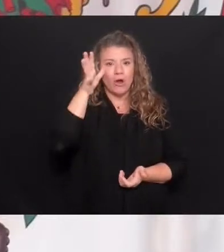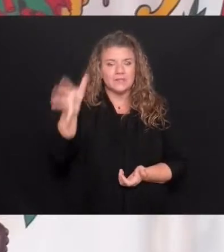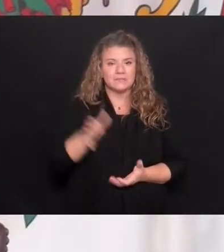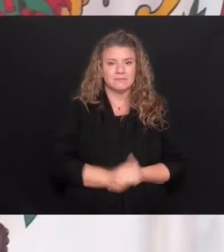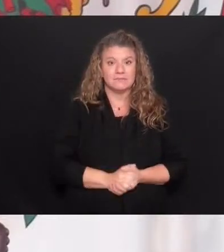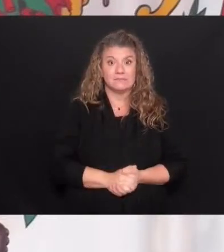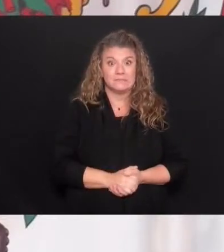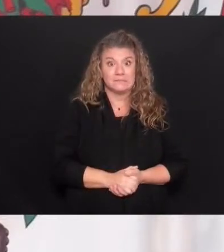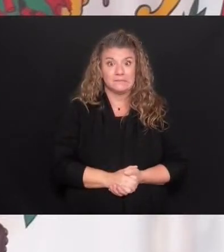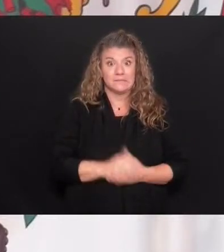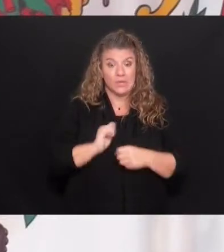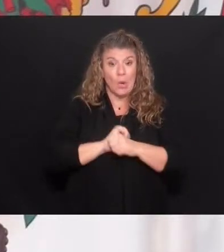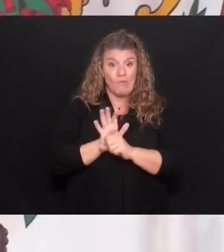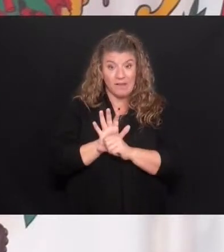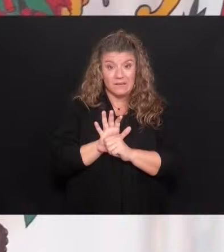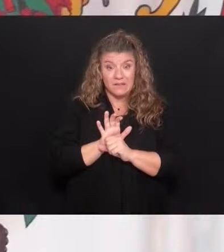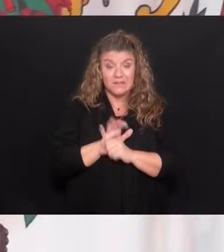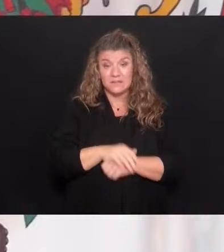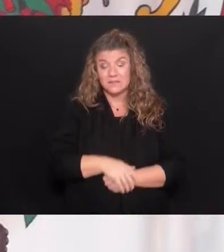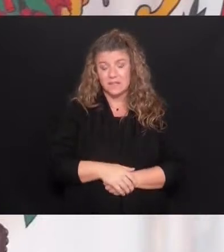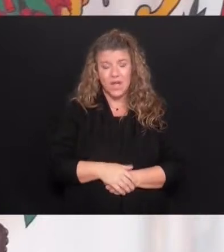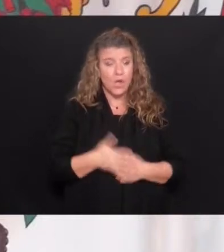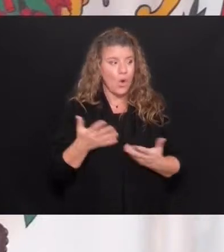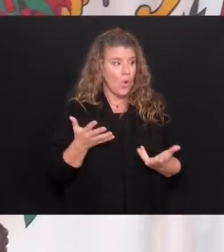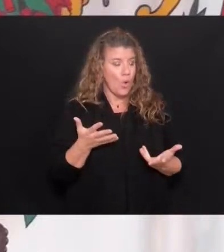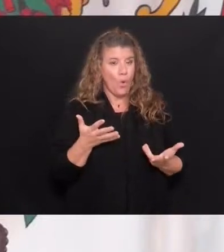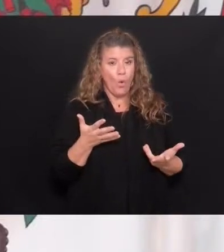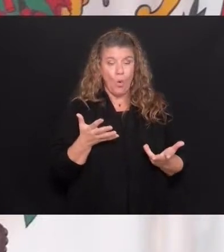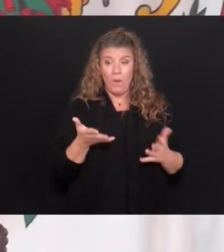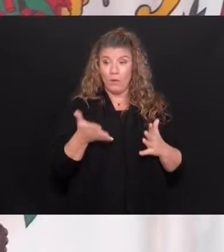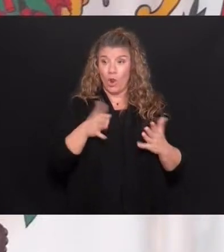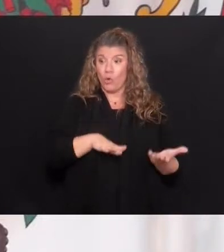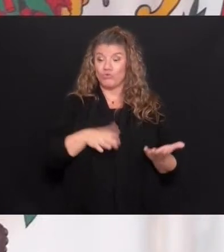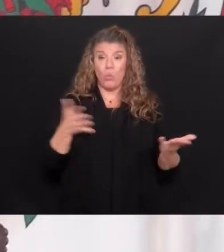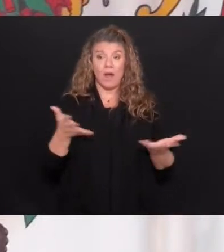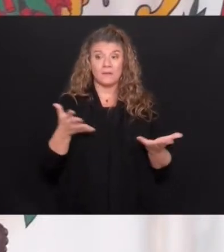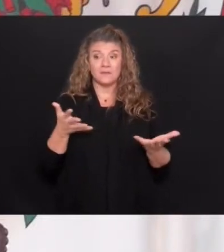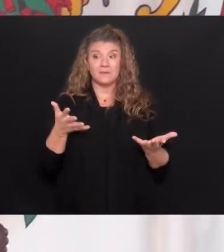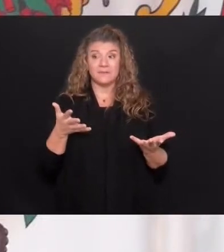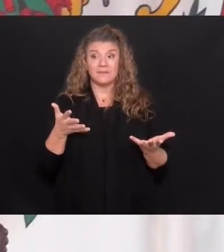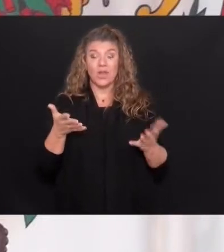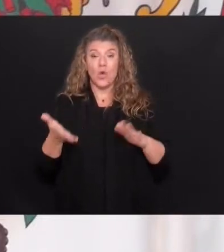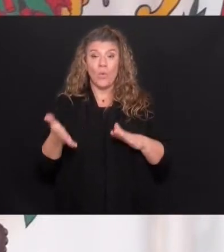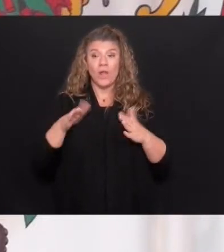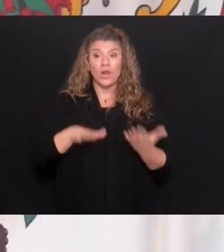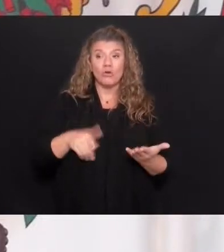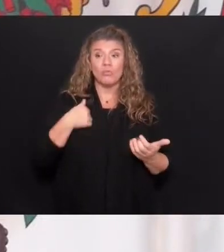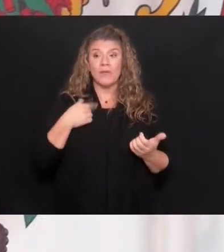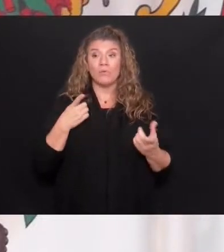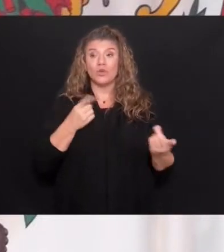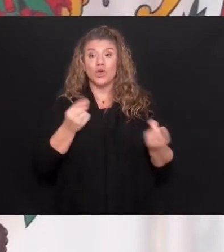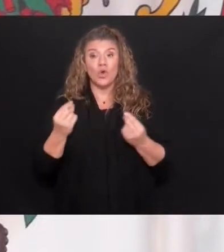this dreaded disease? What would we lose? What would we do?